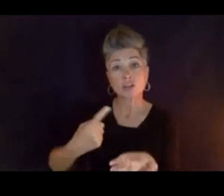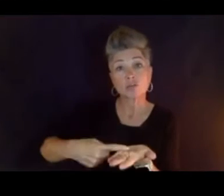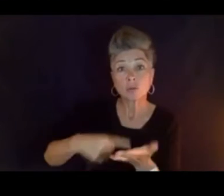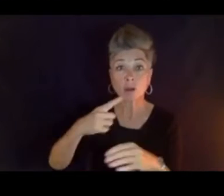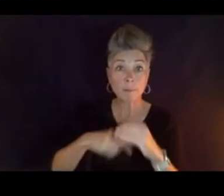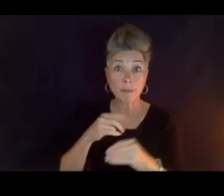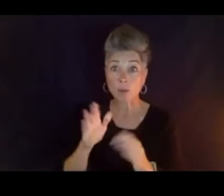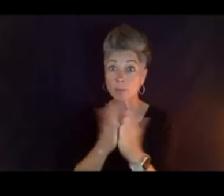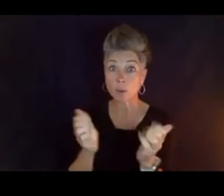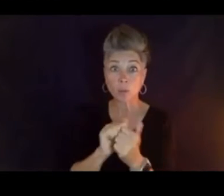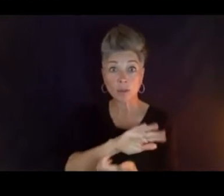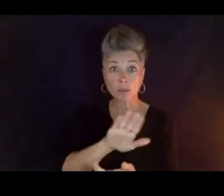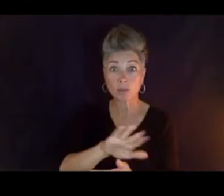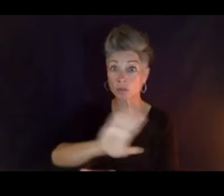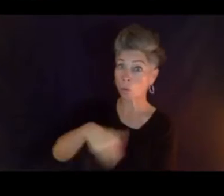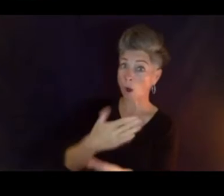all.